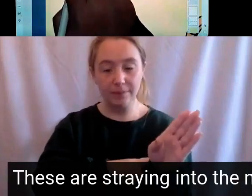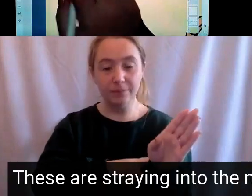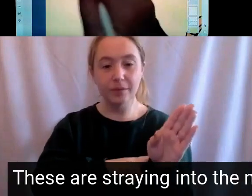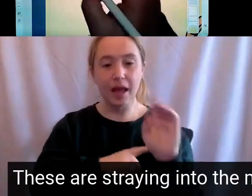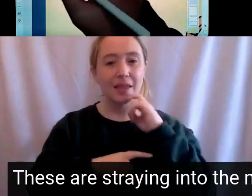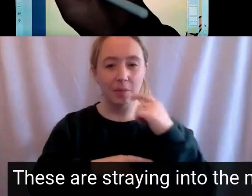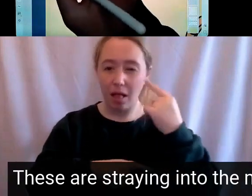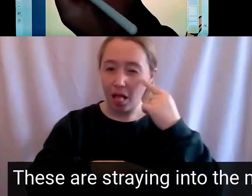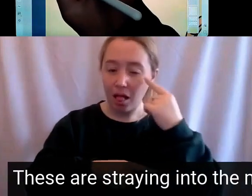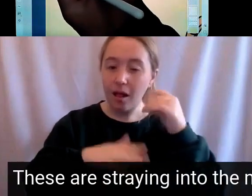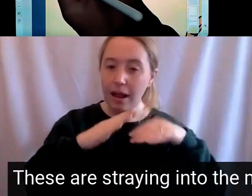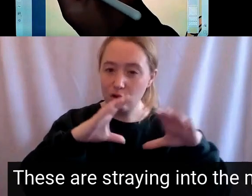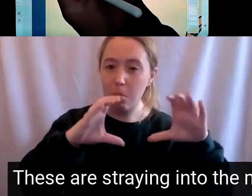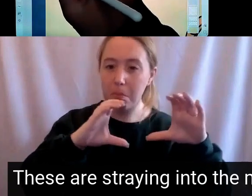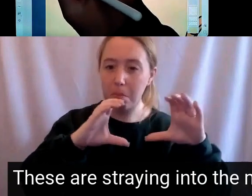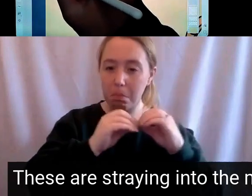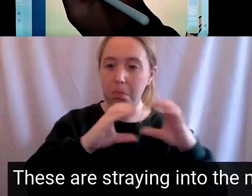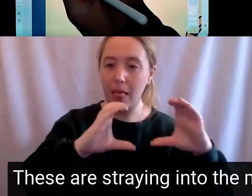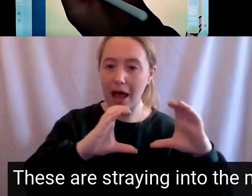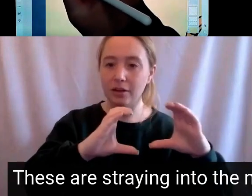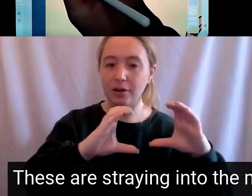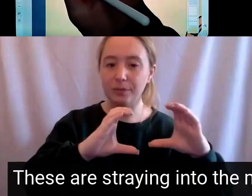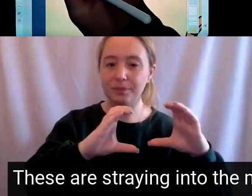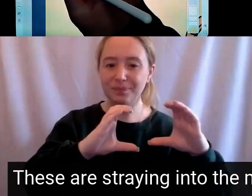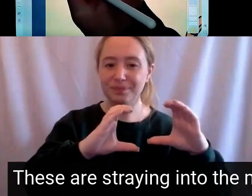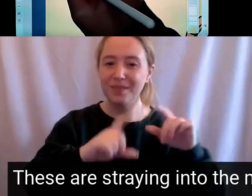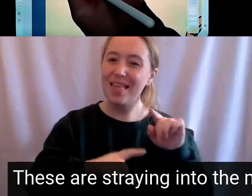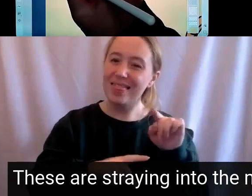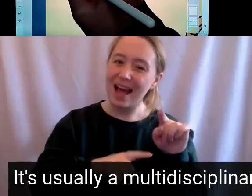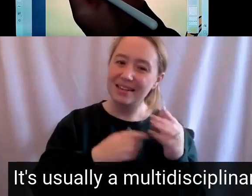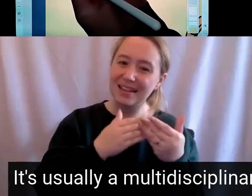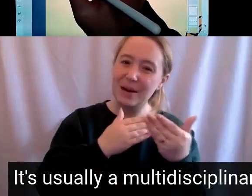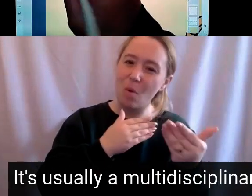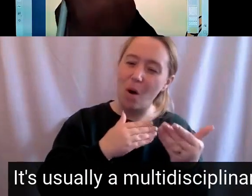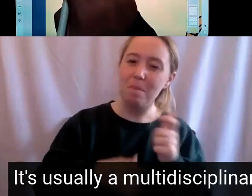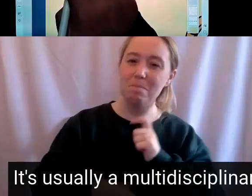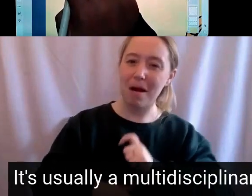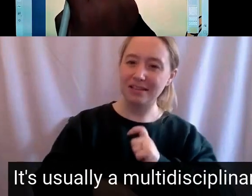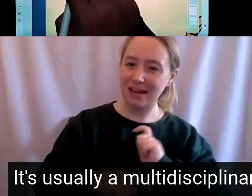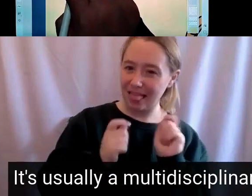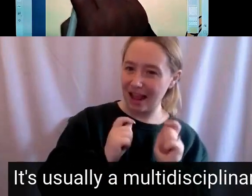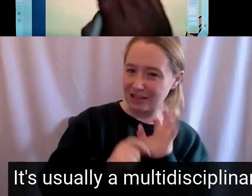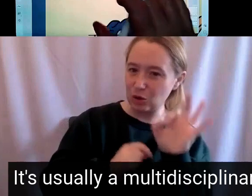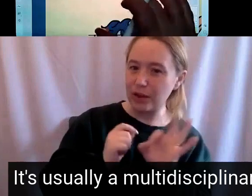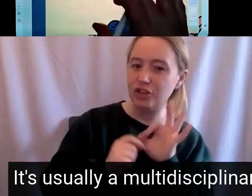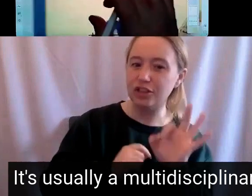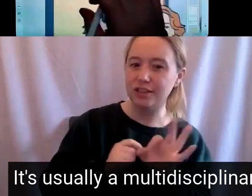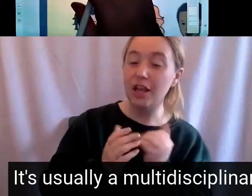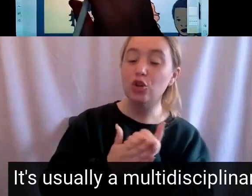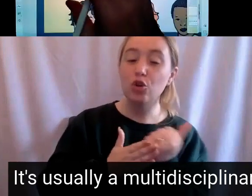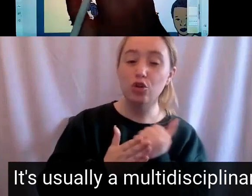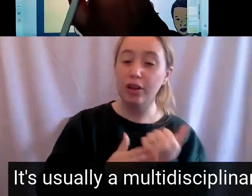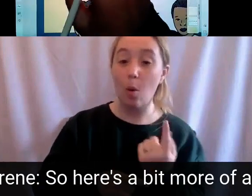stuff. These are more these are straying into the kind of more personalized question. Yeah. And it's usually a